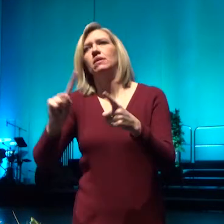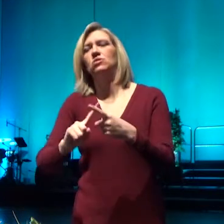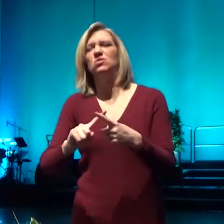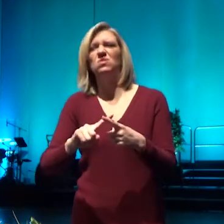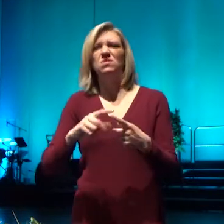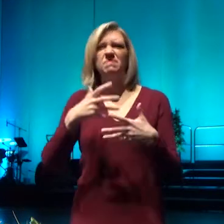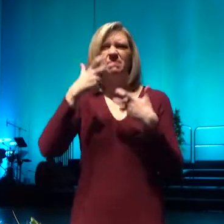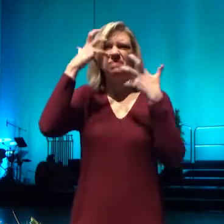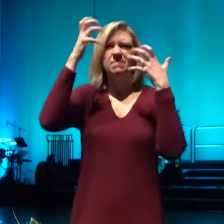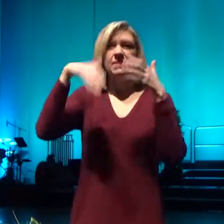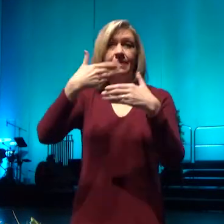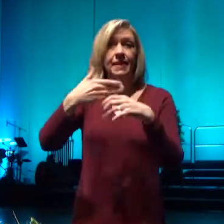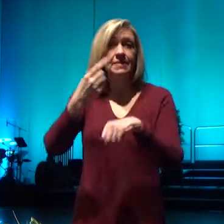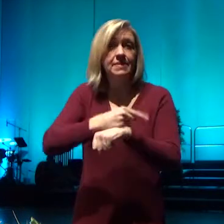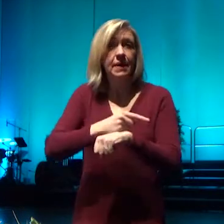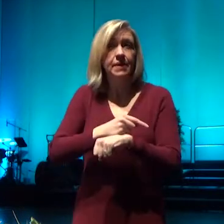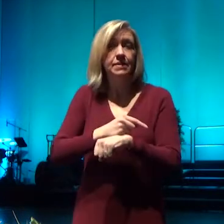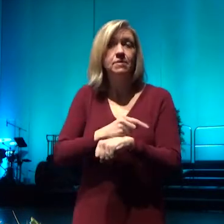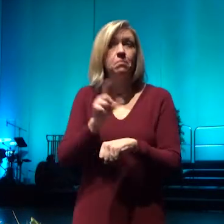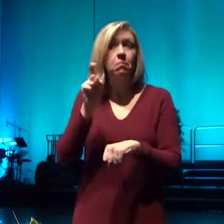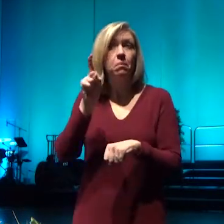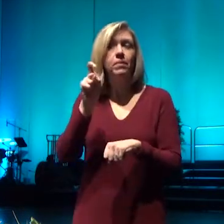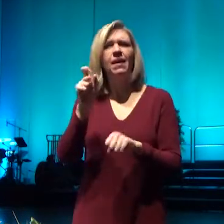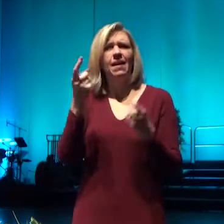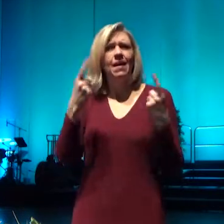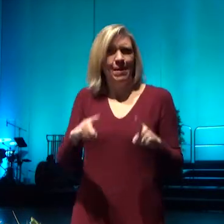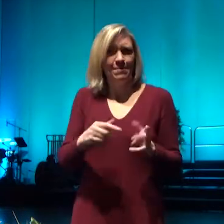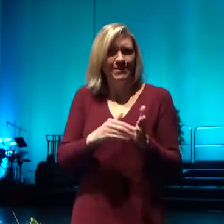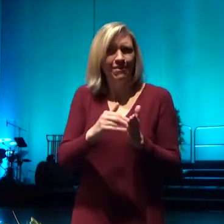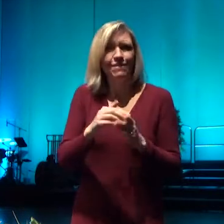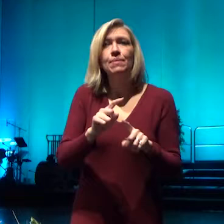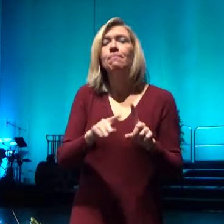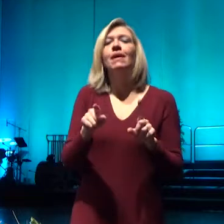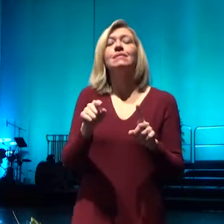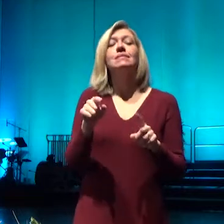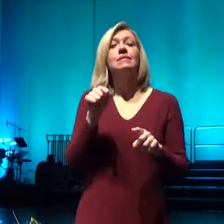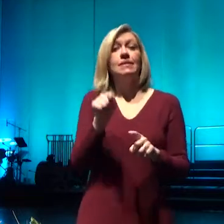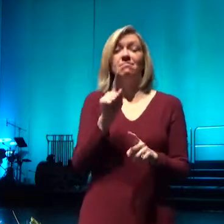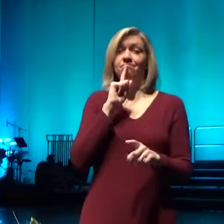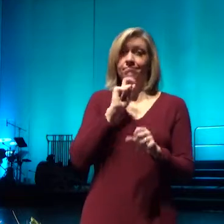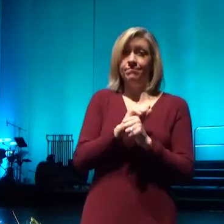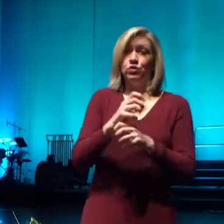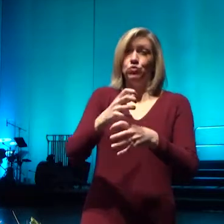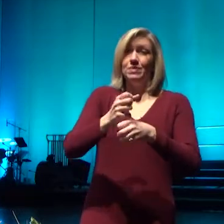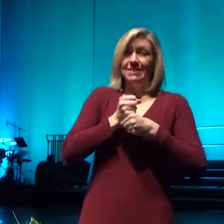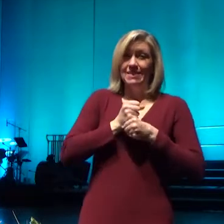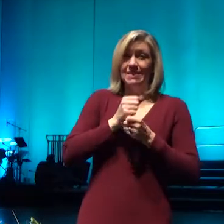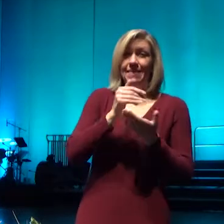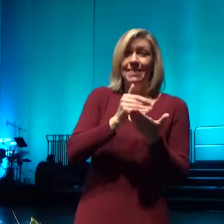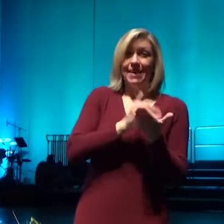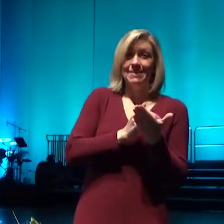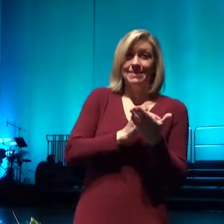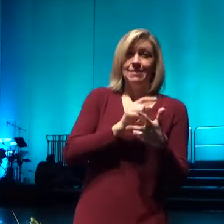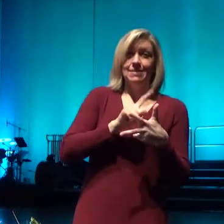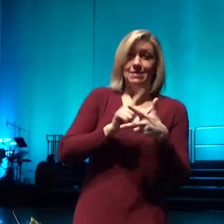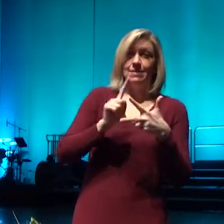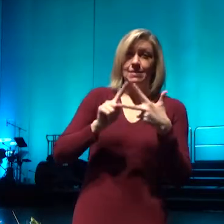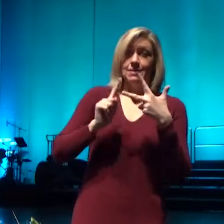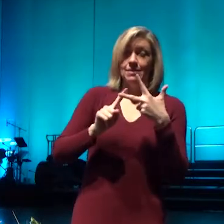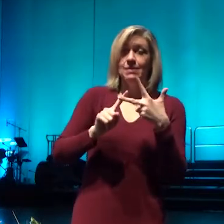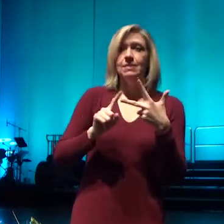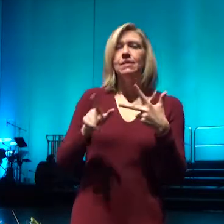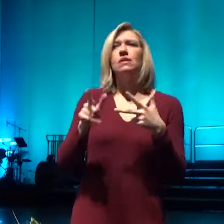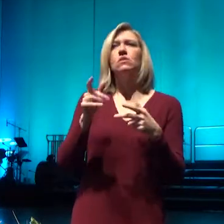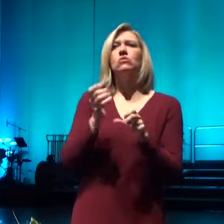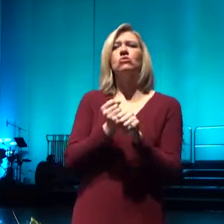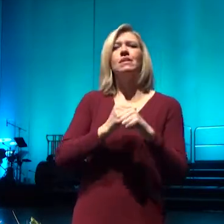of us. But we're told because he receives those lessons, the lesson of the past, the lesson of the present, the lesson of the future, that it creates